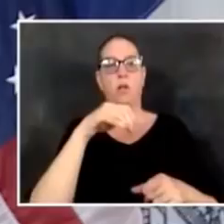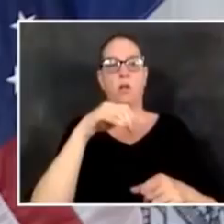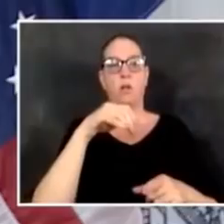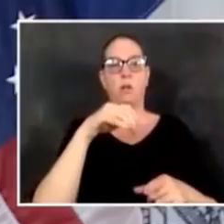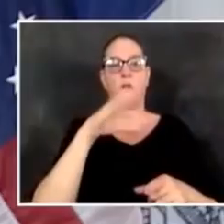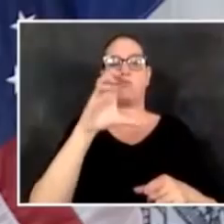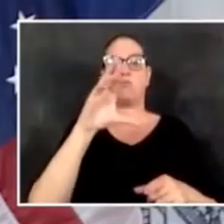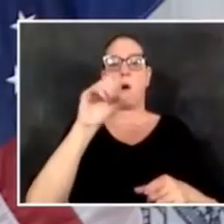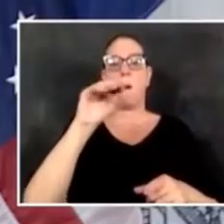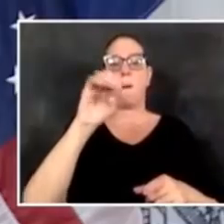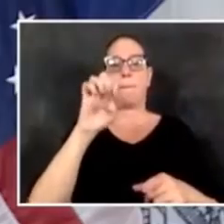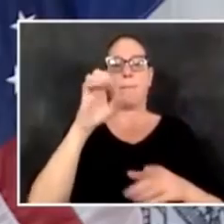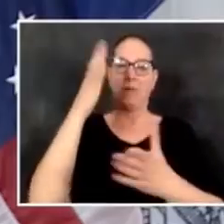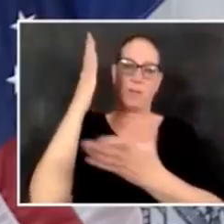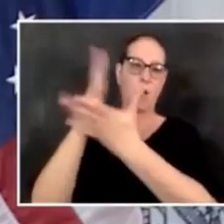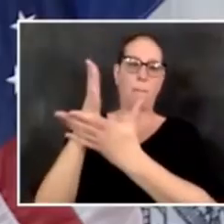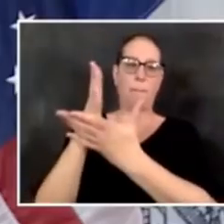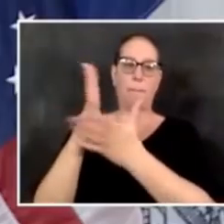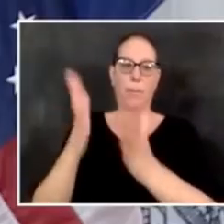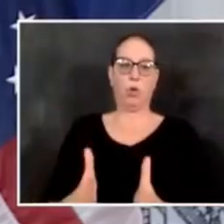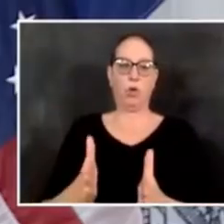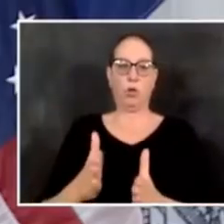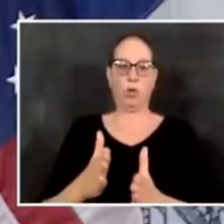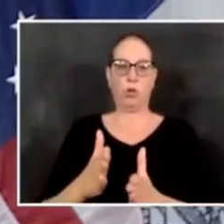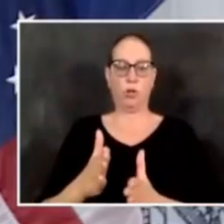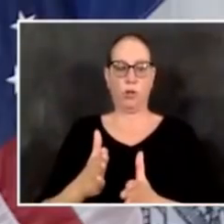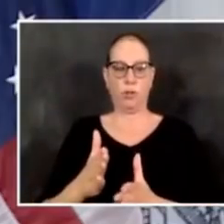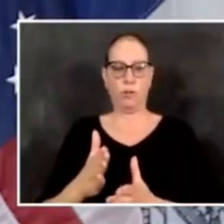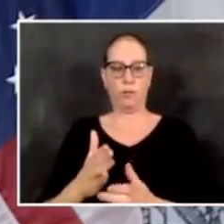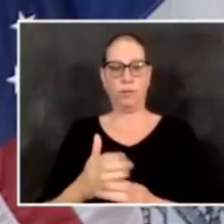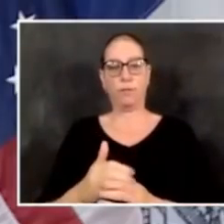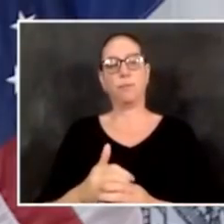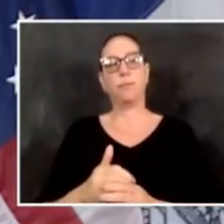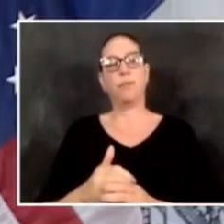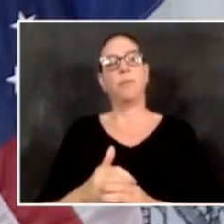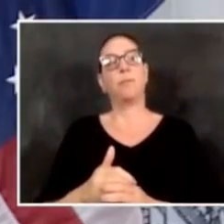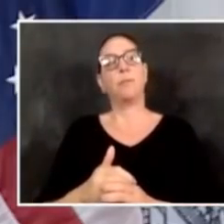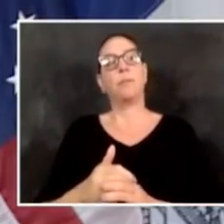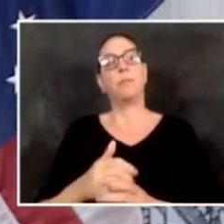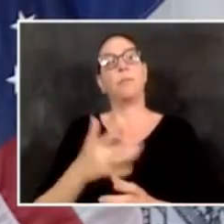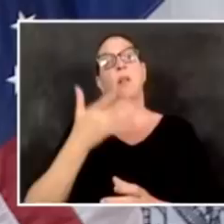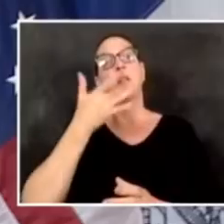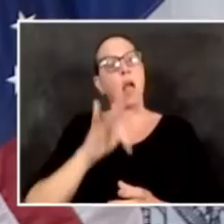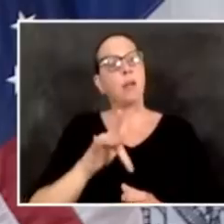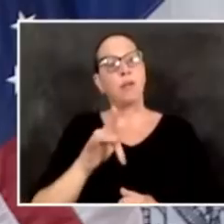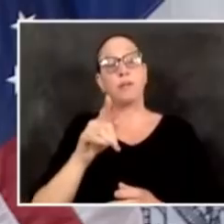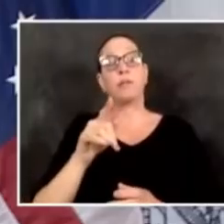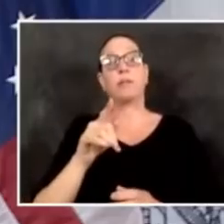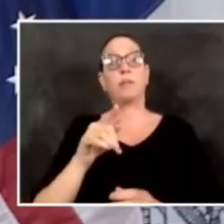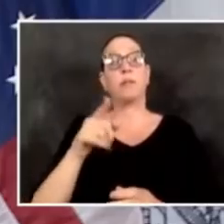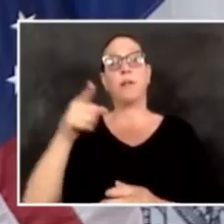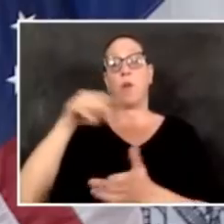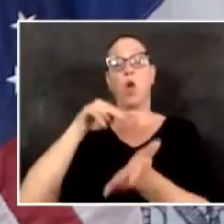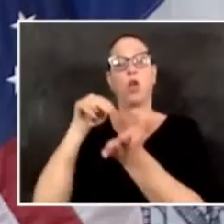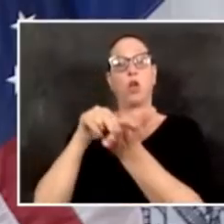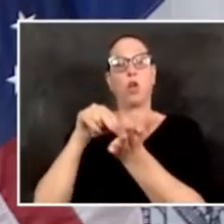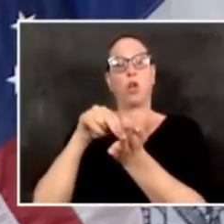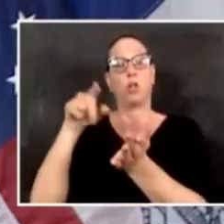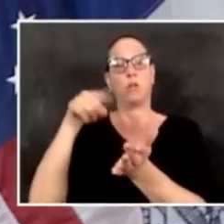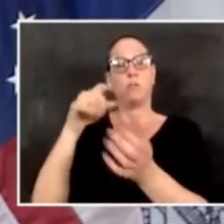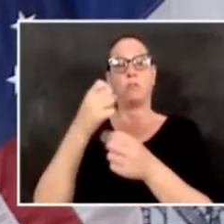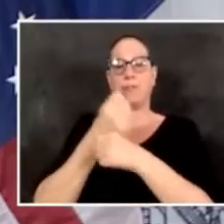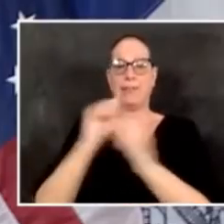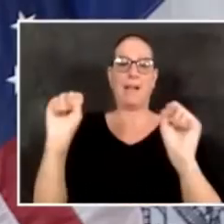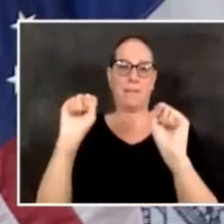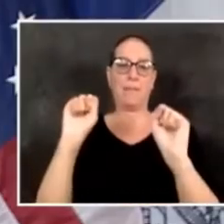possible. Thankfully, the individual was fought off and fled. We have, again, some good pictures,